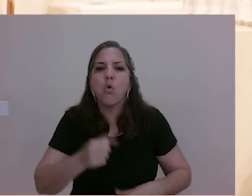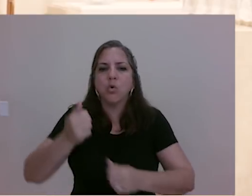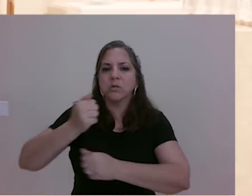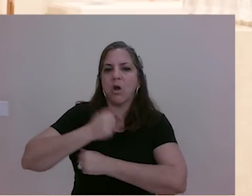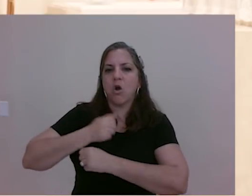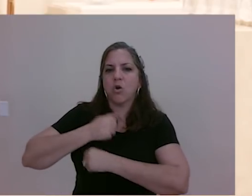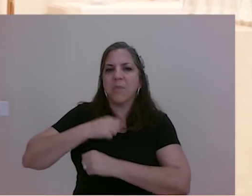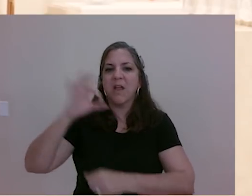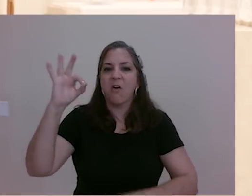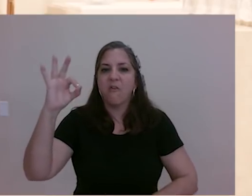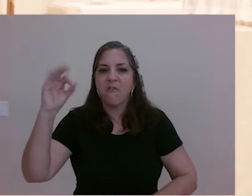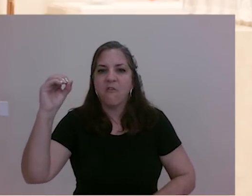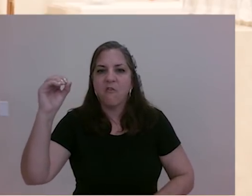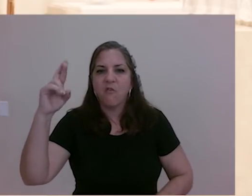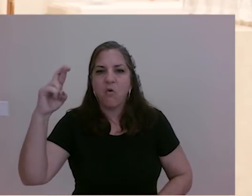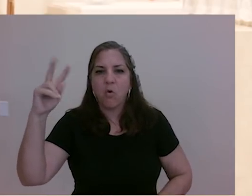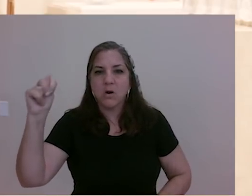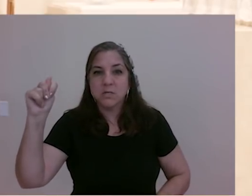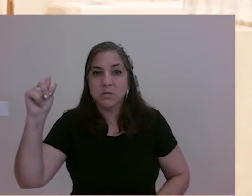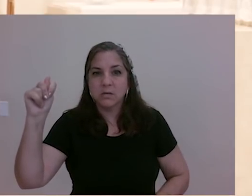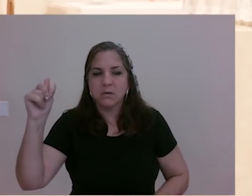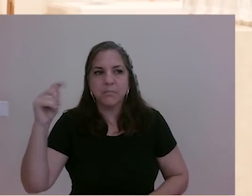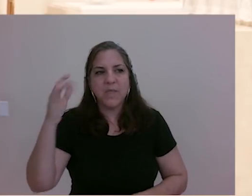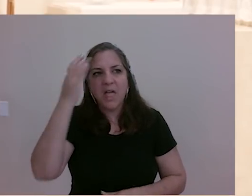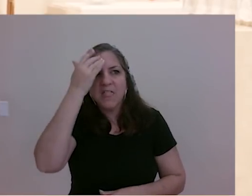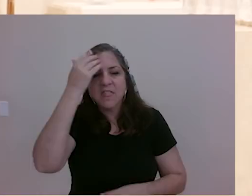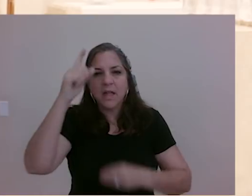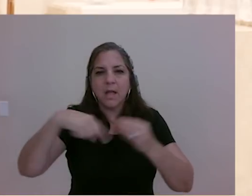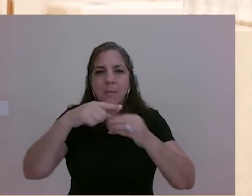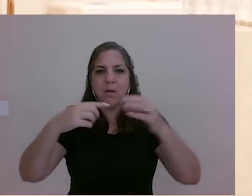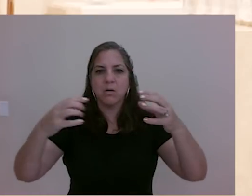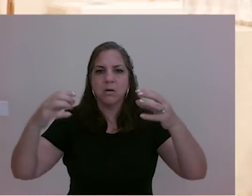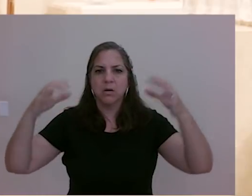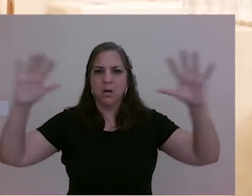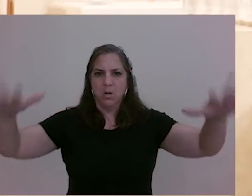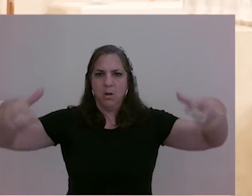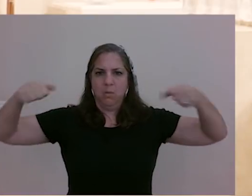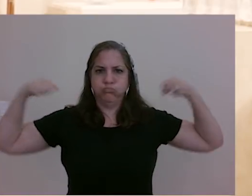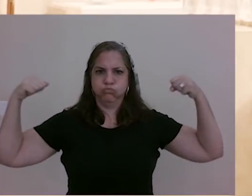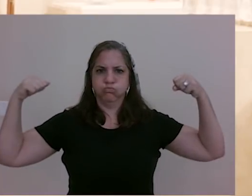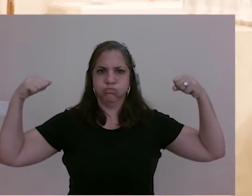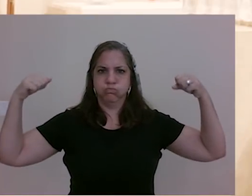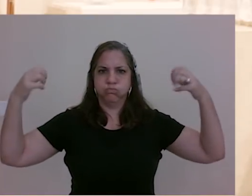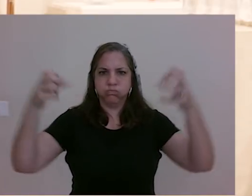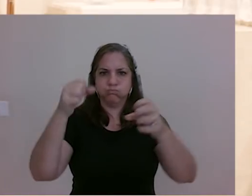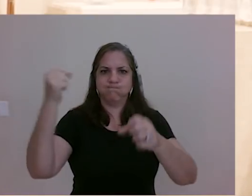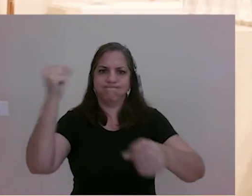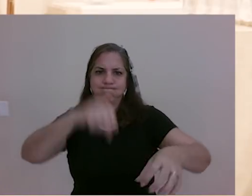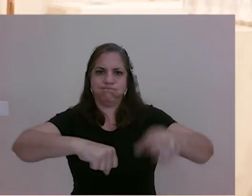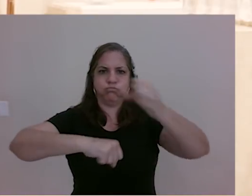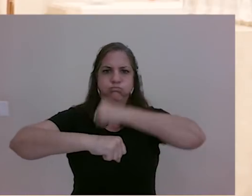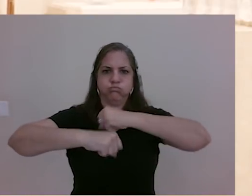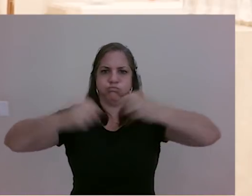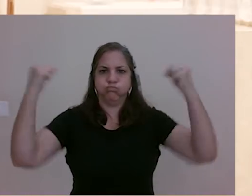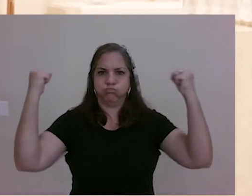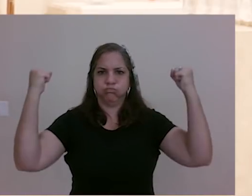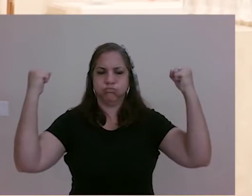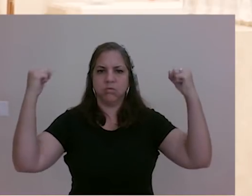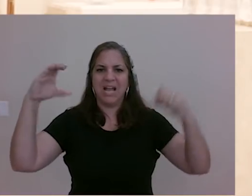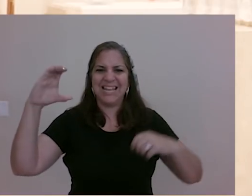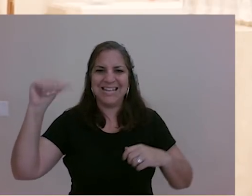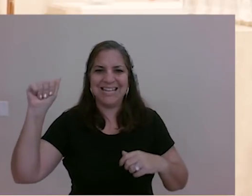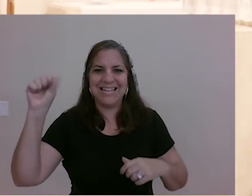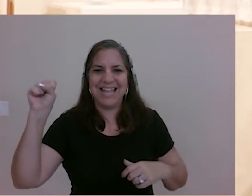an army fort, or you think about a castle, how they'd have a ramparts around the castle. There'd always be that one